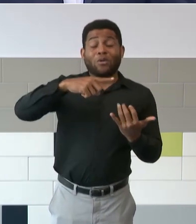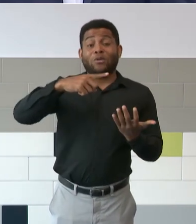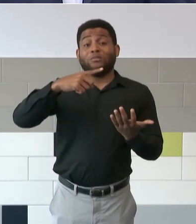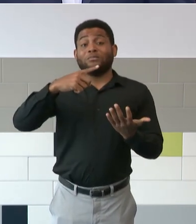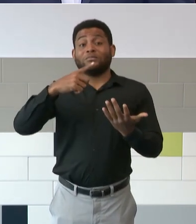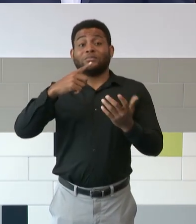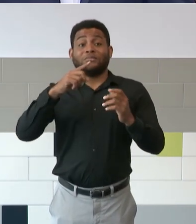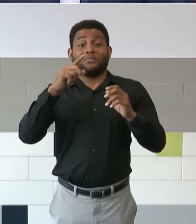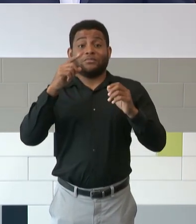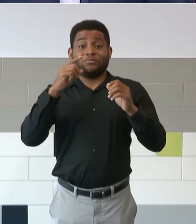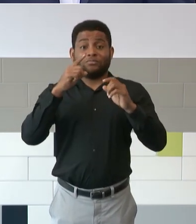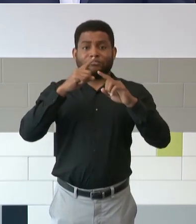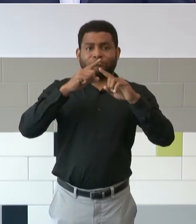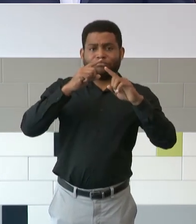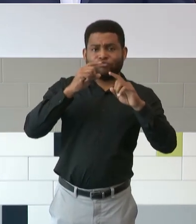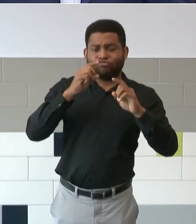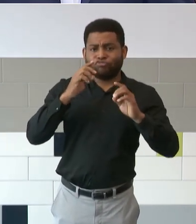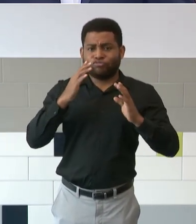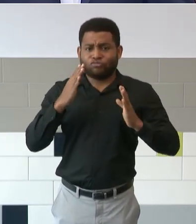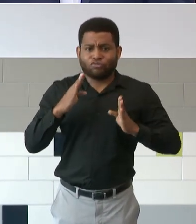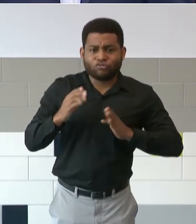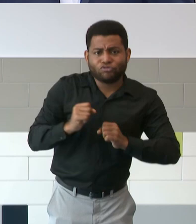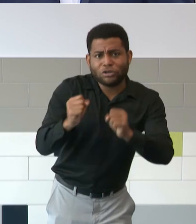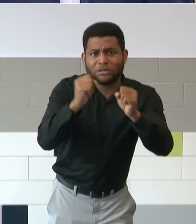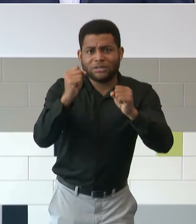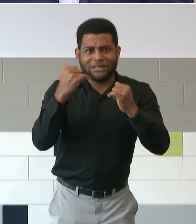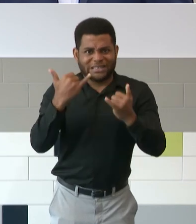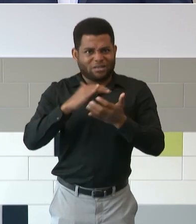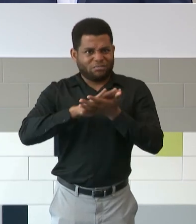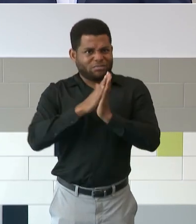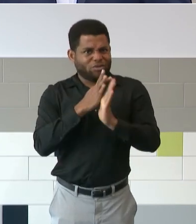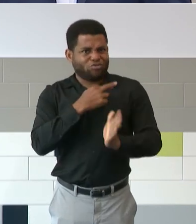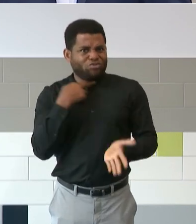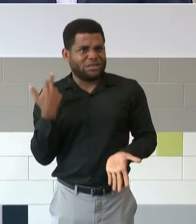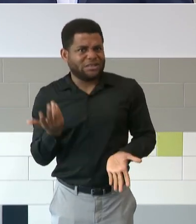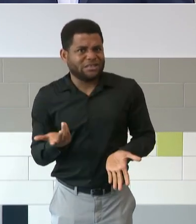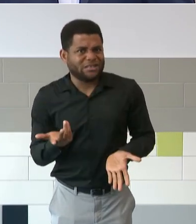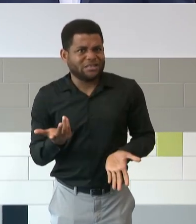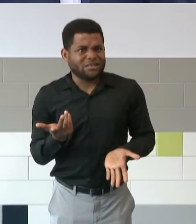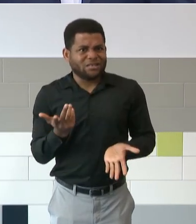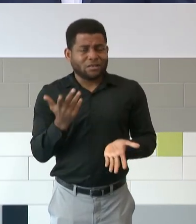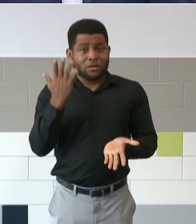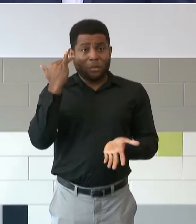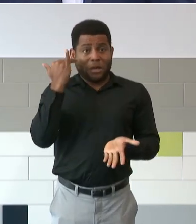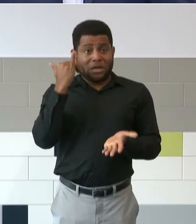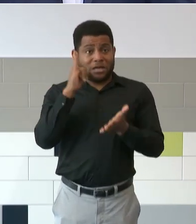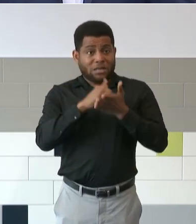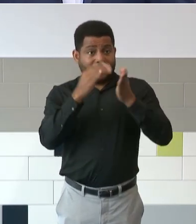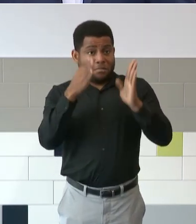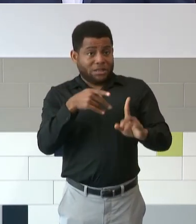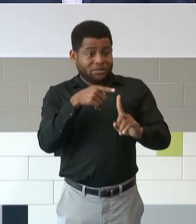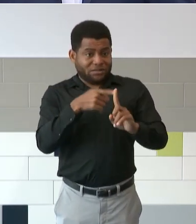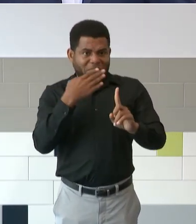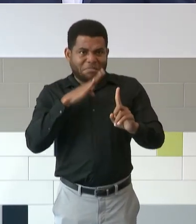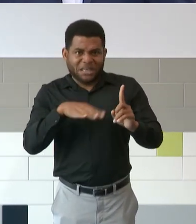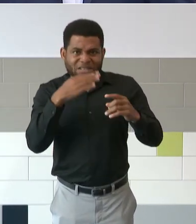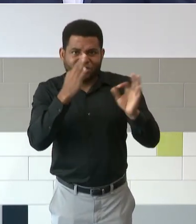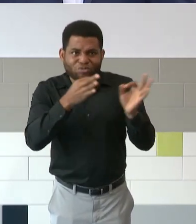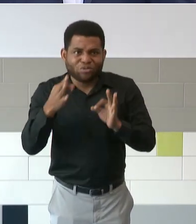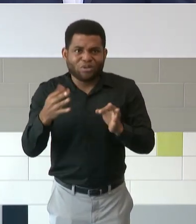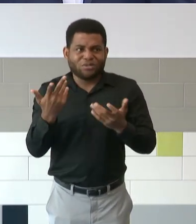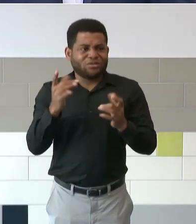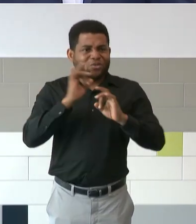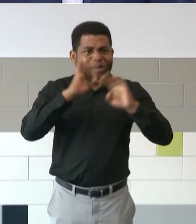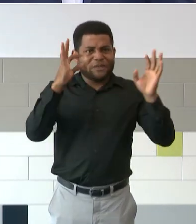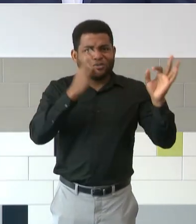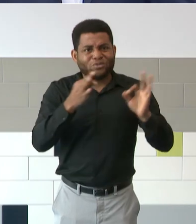risk. So individual decisions, and people will make some good ones, some terrible ones, but they have to be held